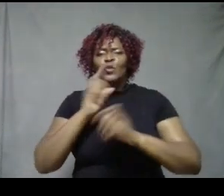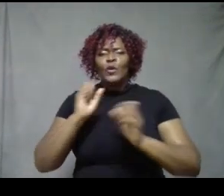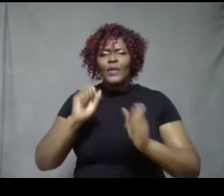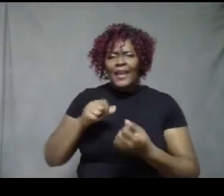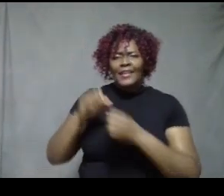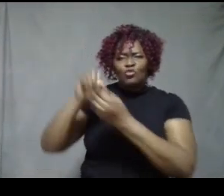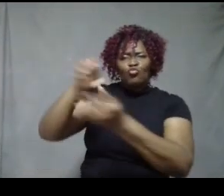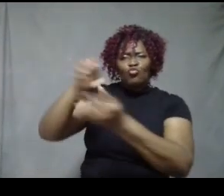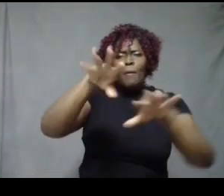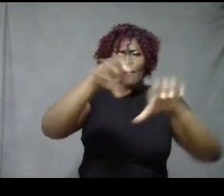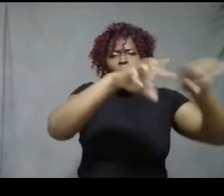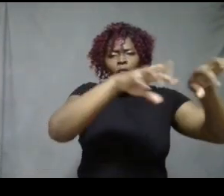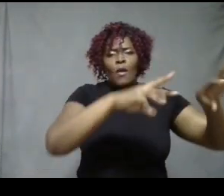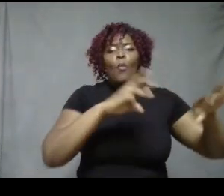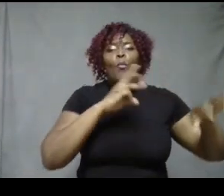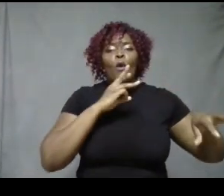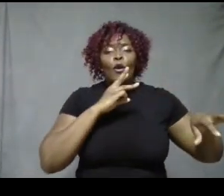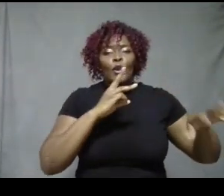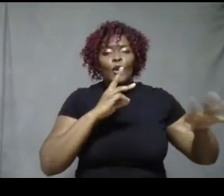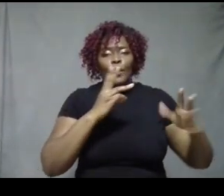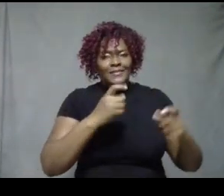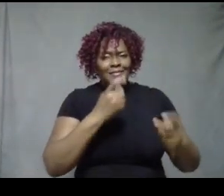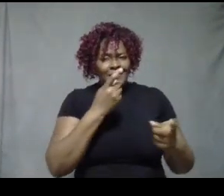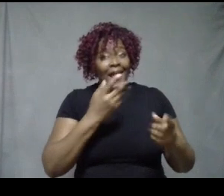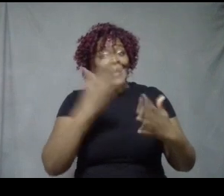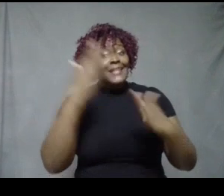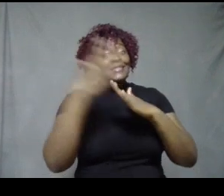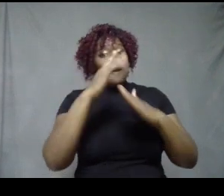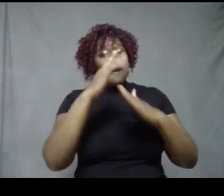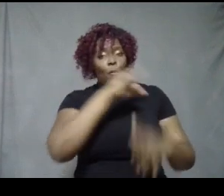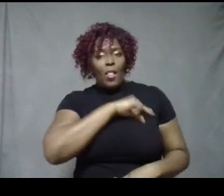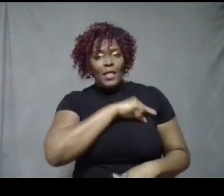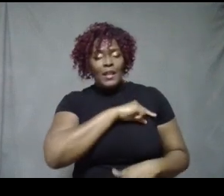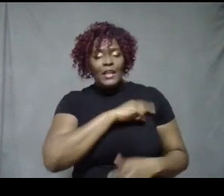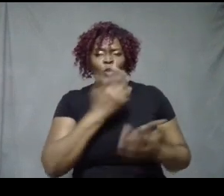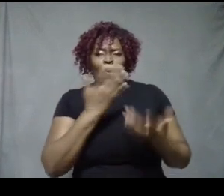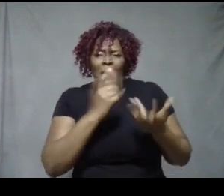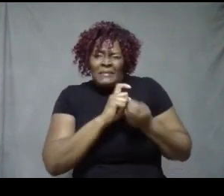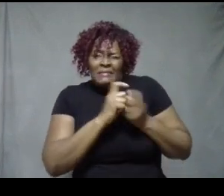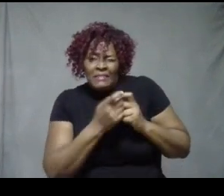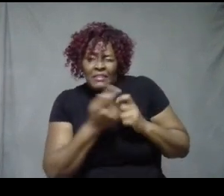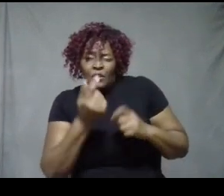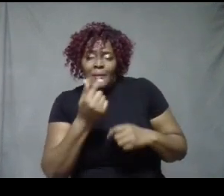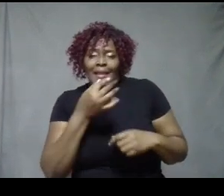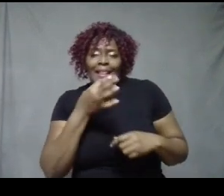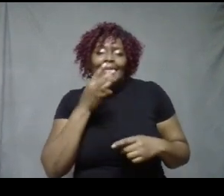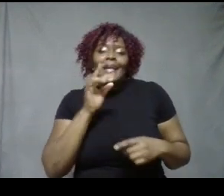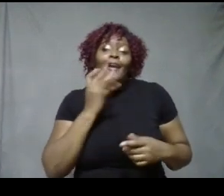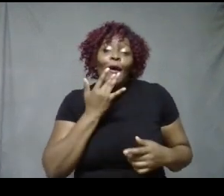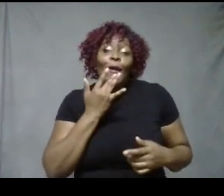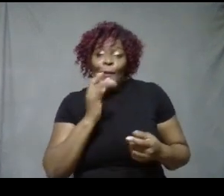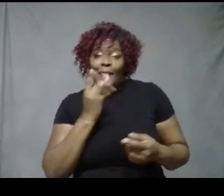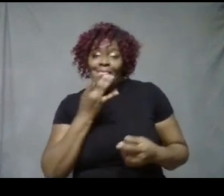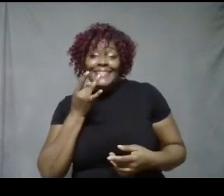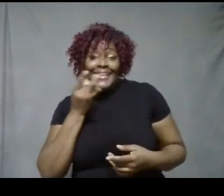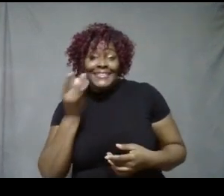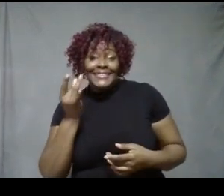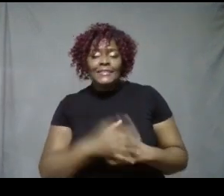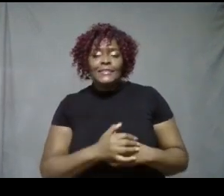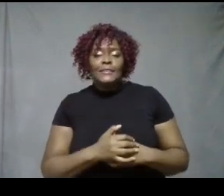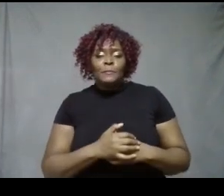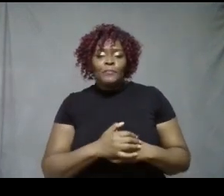of the highest quality. A slight change in odor and taste of potable water may occur during this period. However, the city's drinking water distribution system